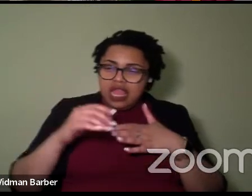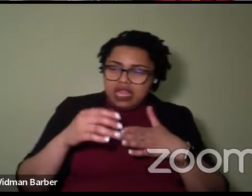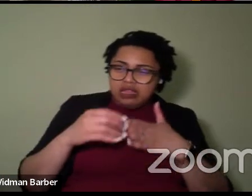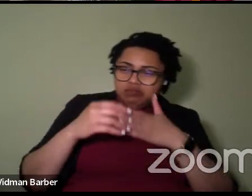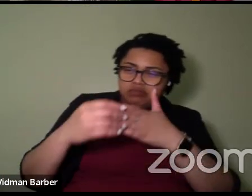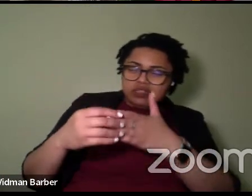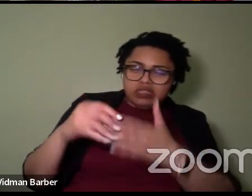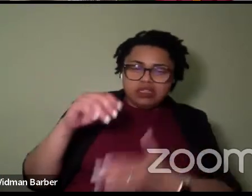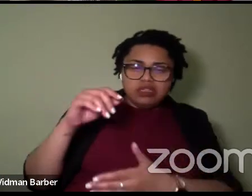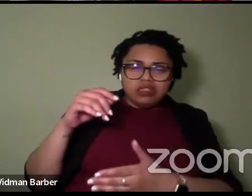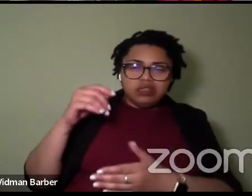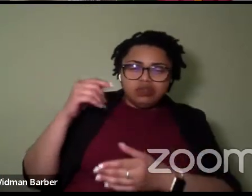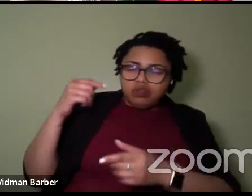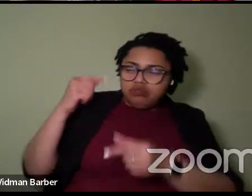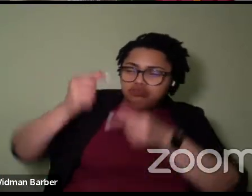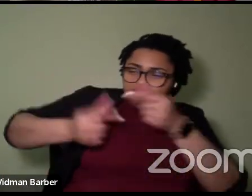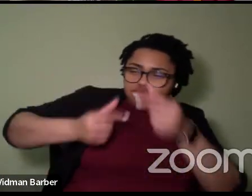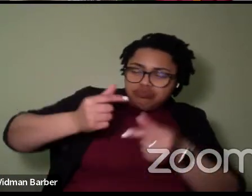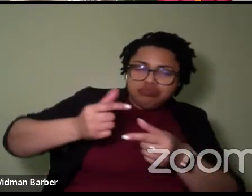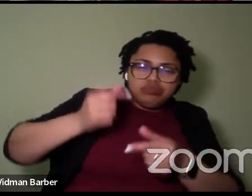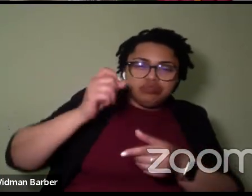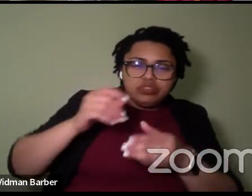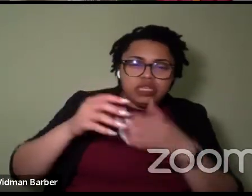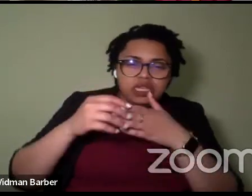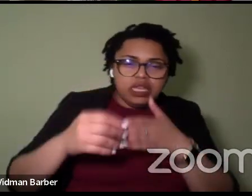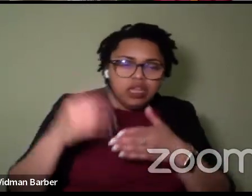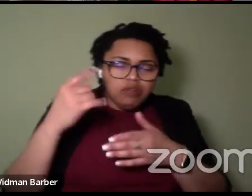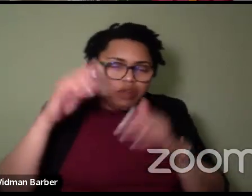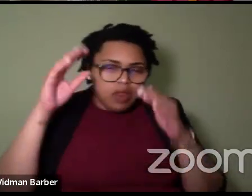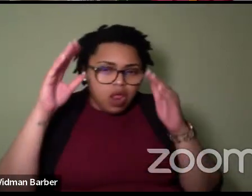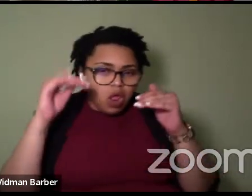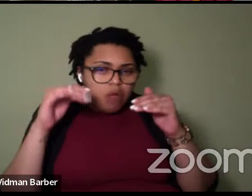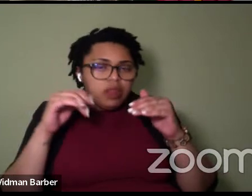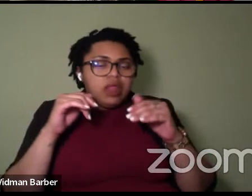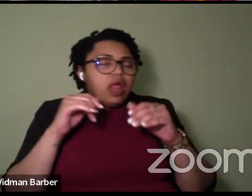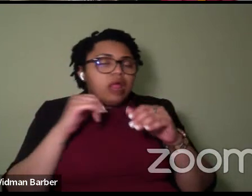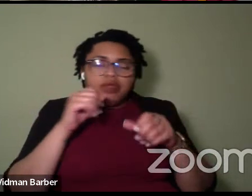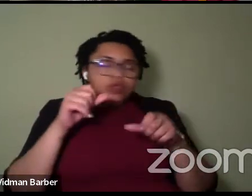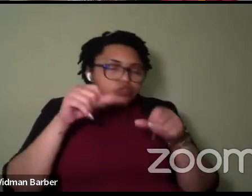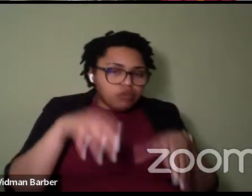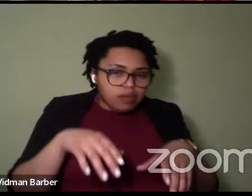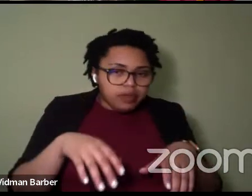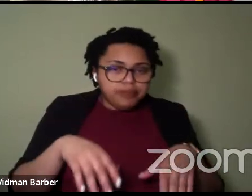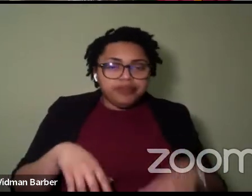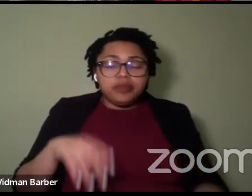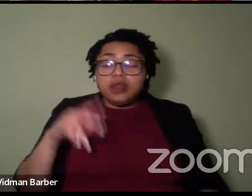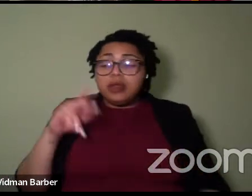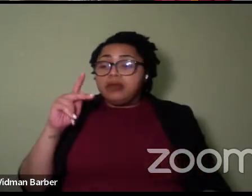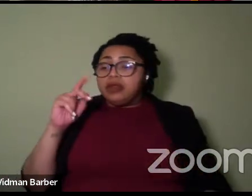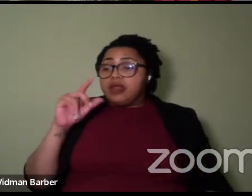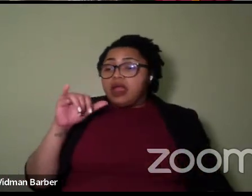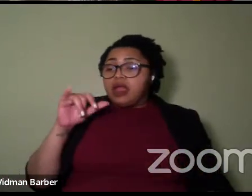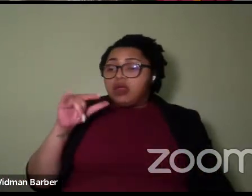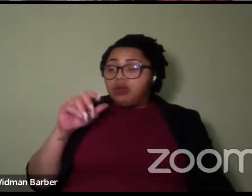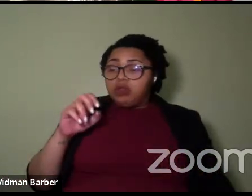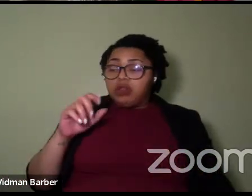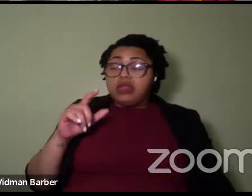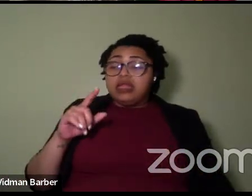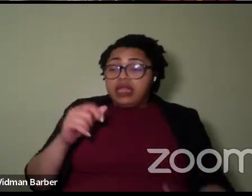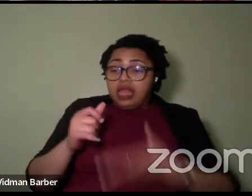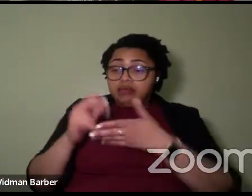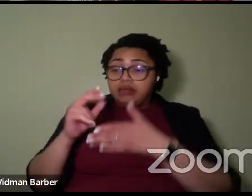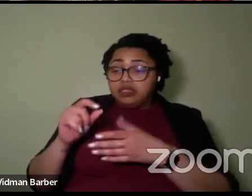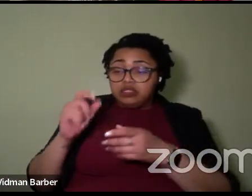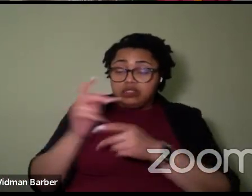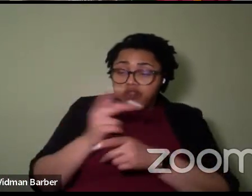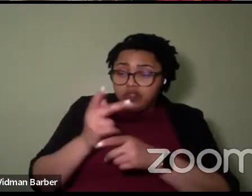those things that keep me in a space of hope, but also that when Kyle challenged us to redefine what hope means for us,